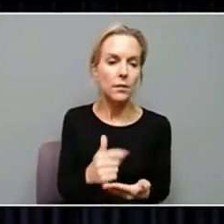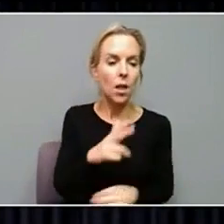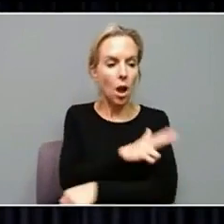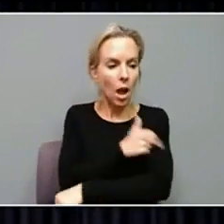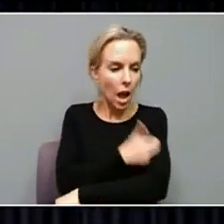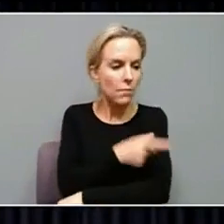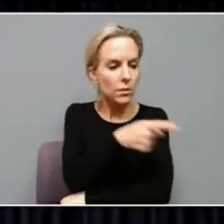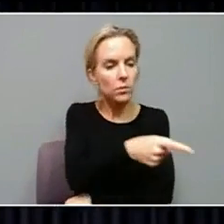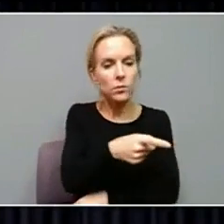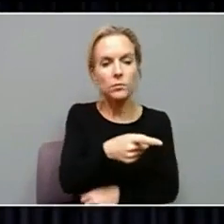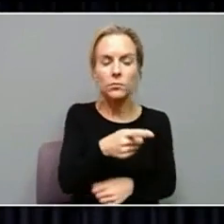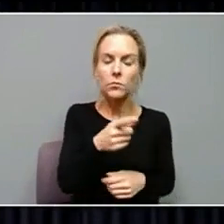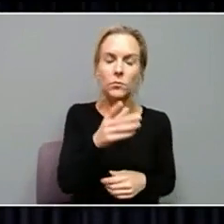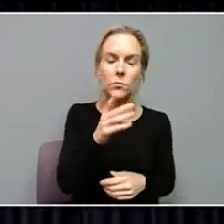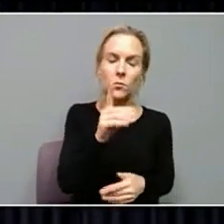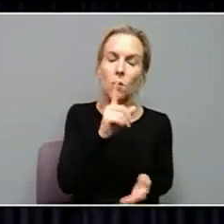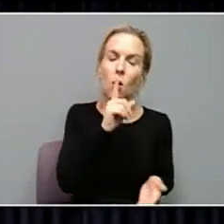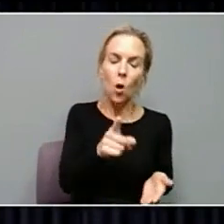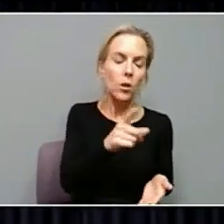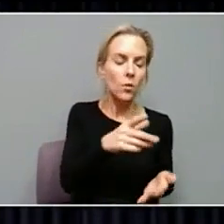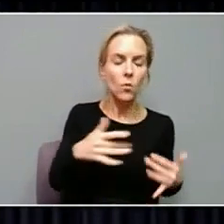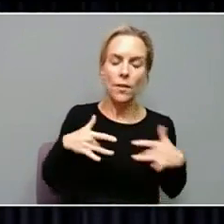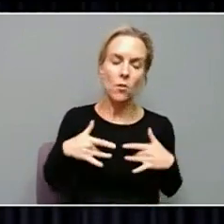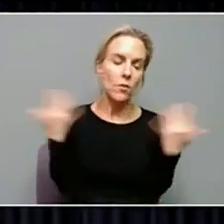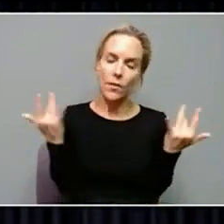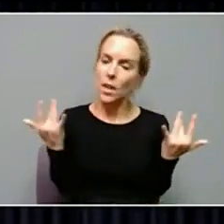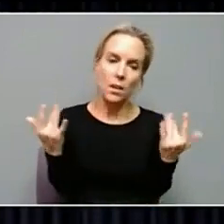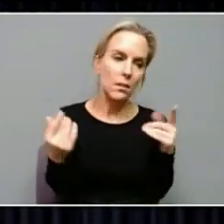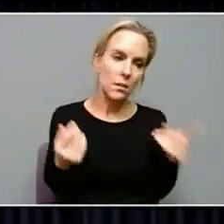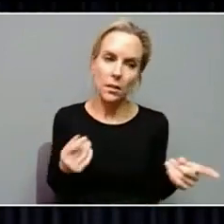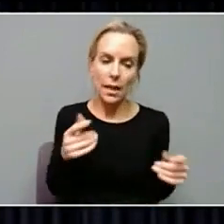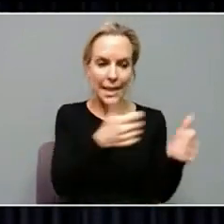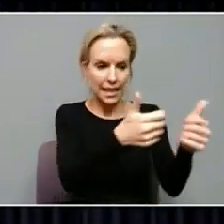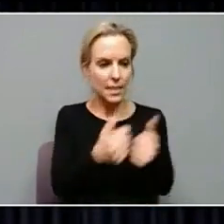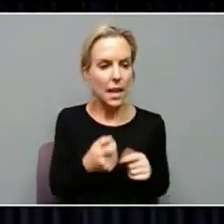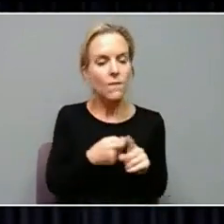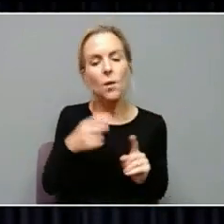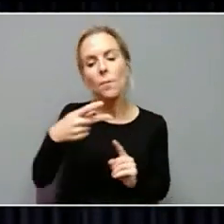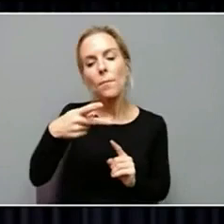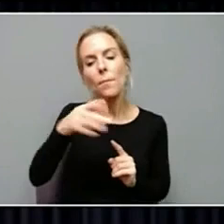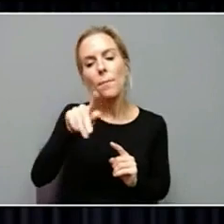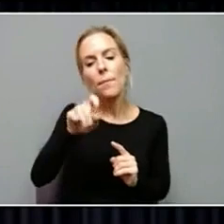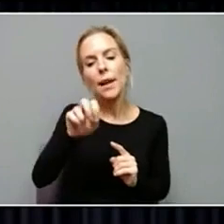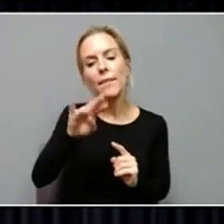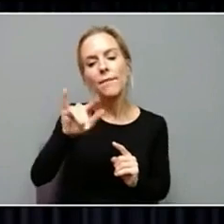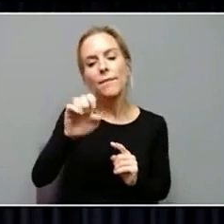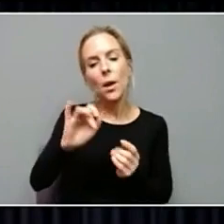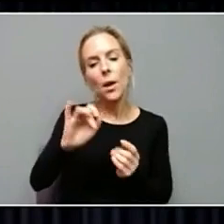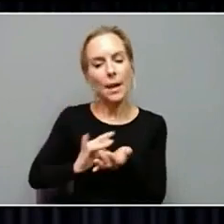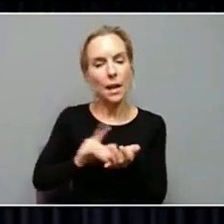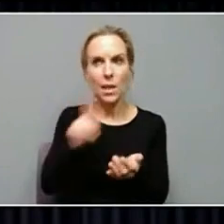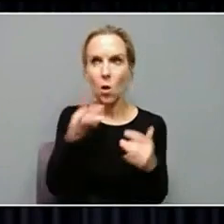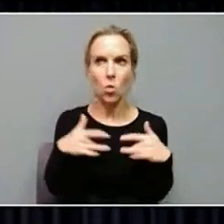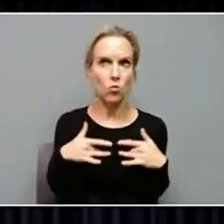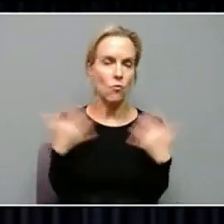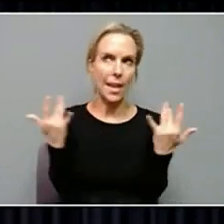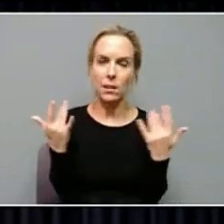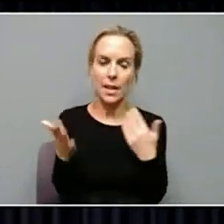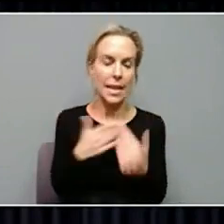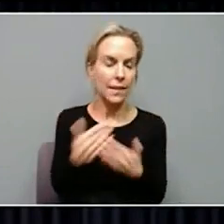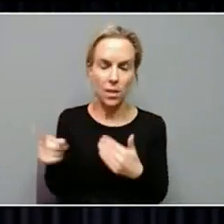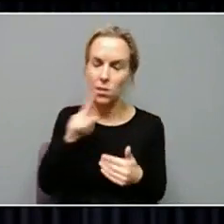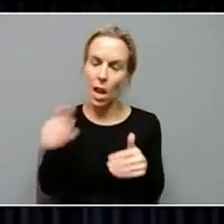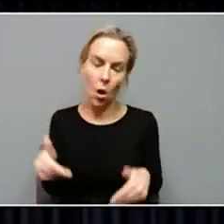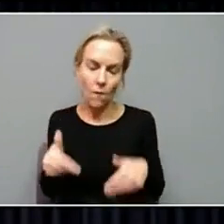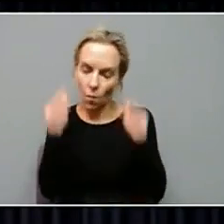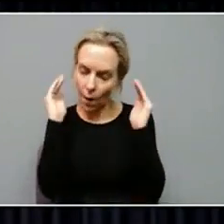to are overjoyed. I got a text from Pikeville Medical, and they are thrilled, even though they are